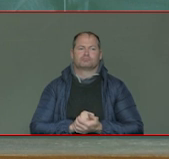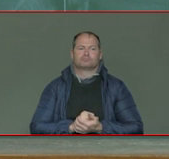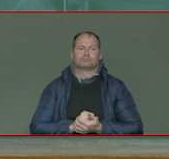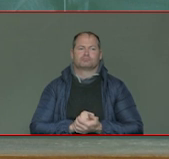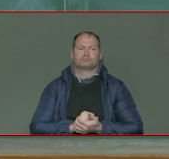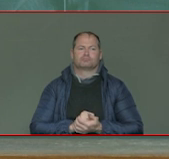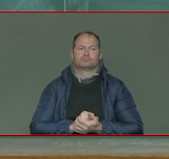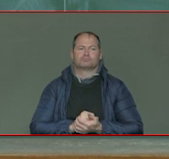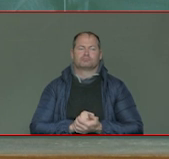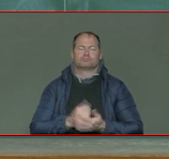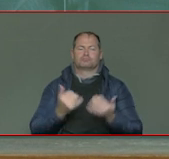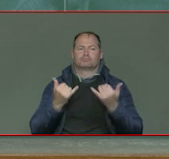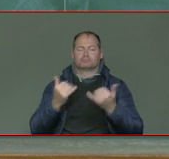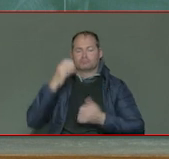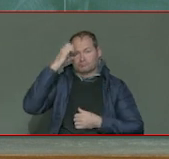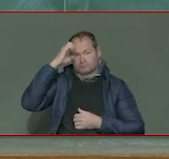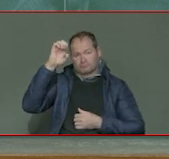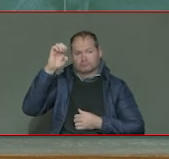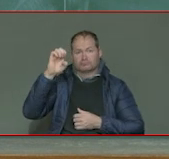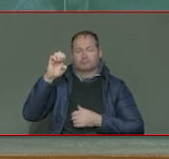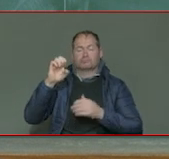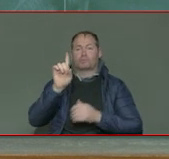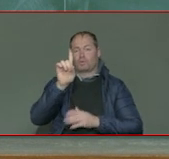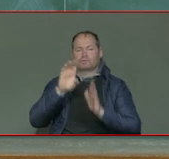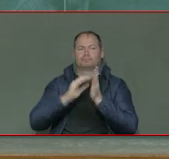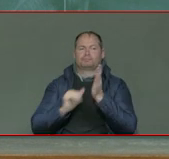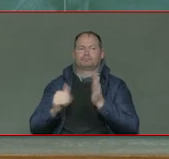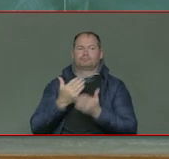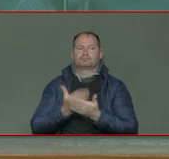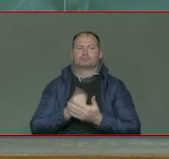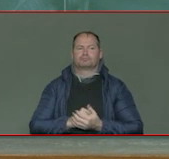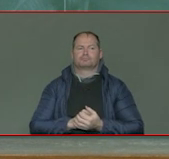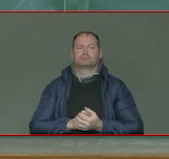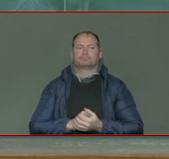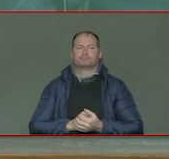exponent. What is the derivative of negative 24x?